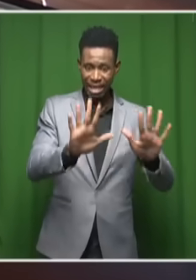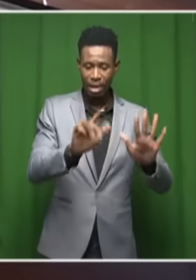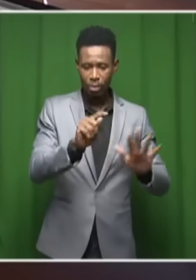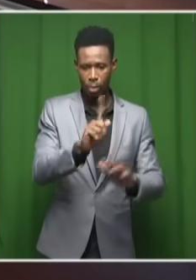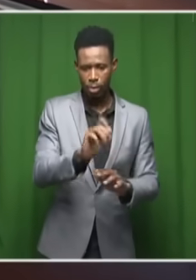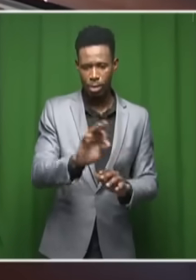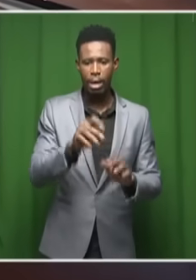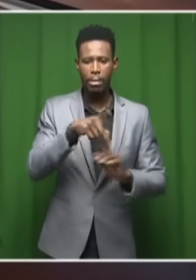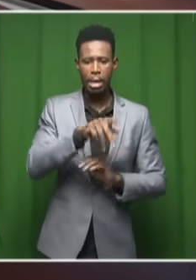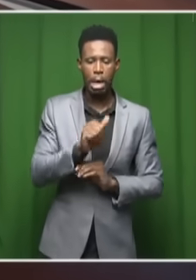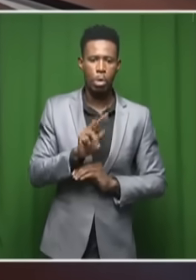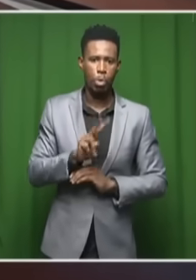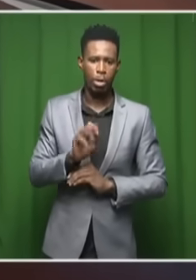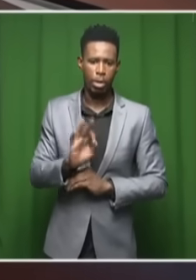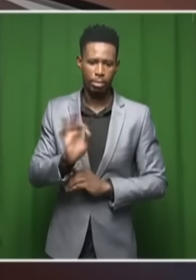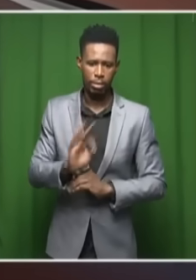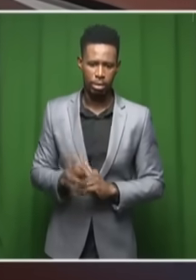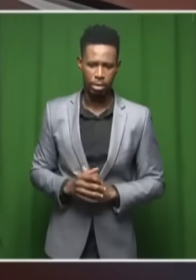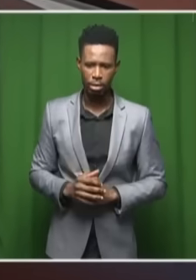at 2.3%.